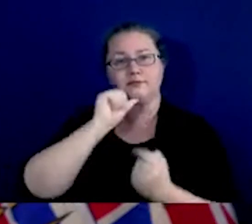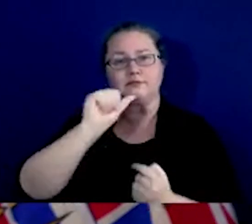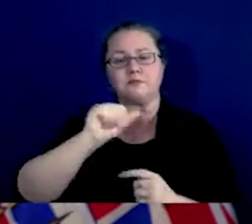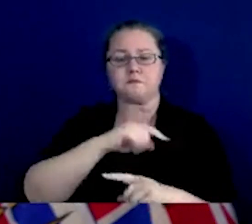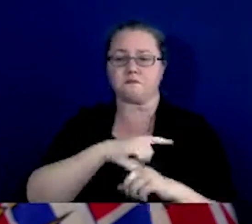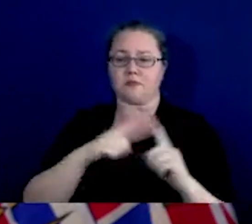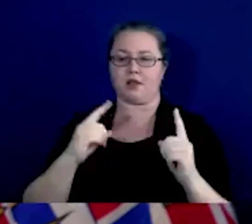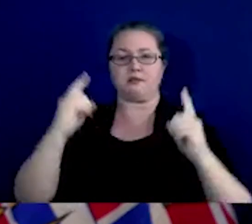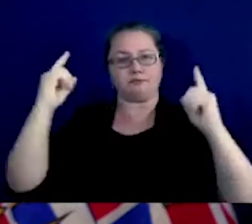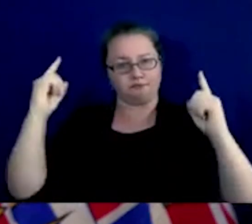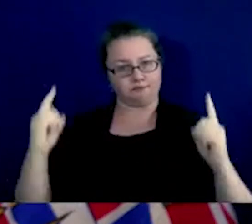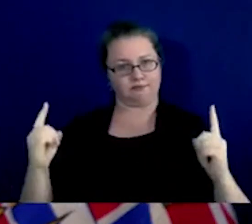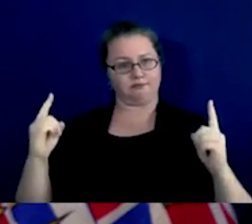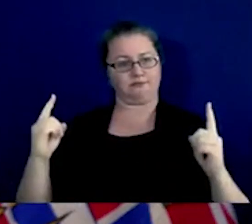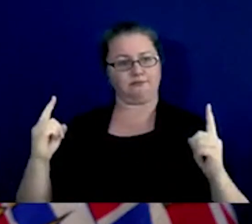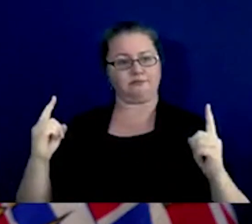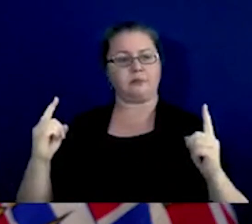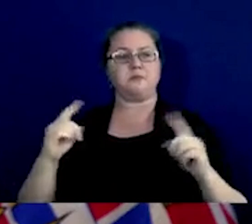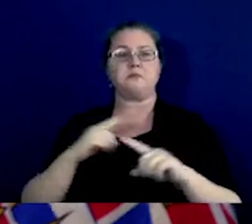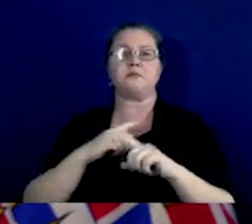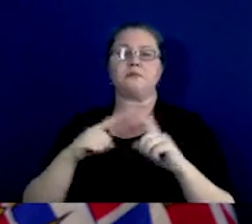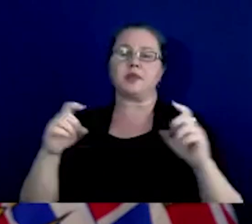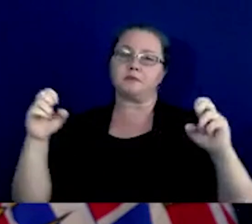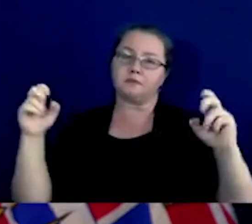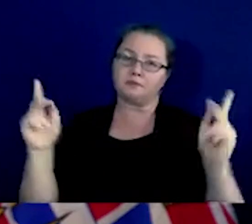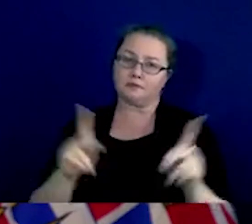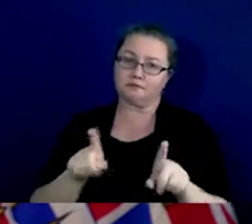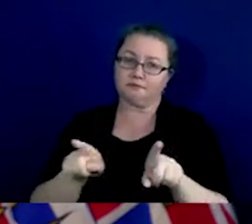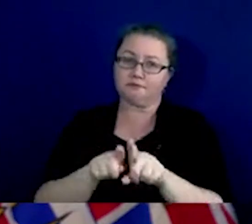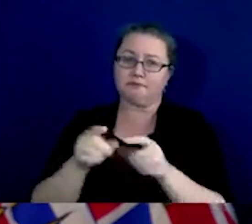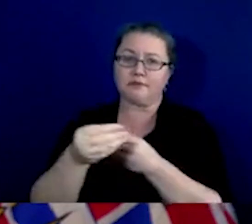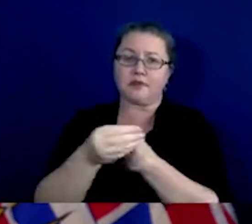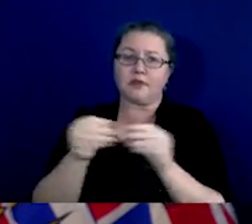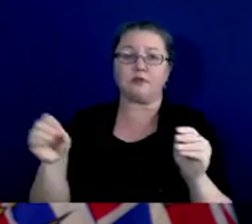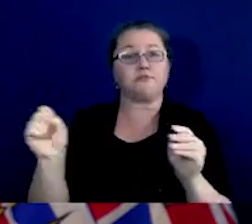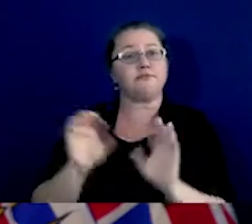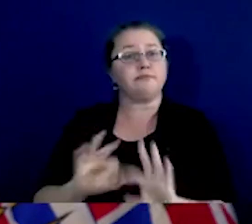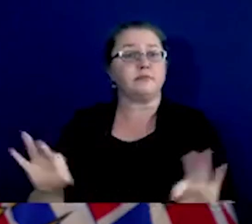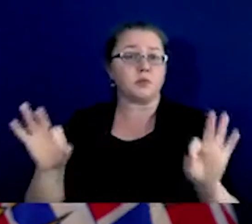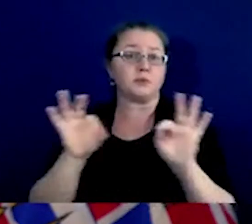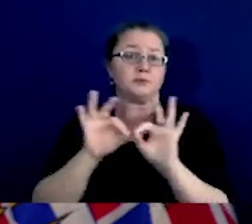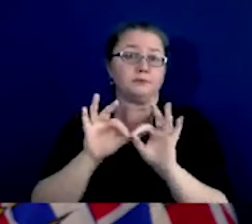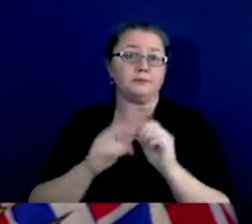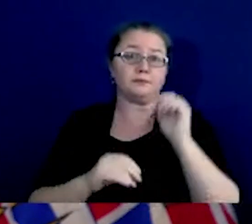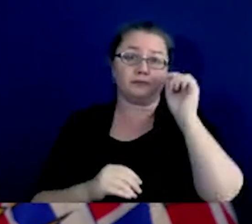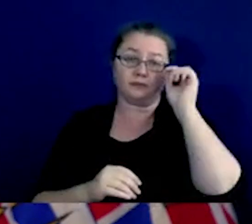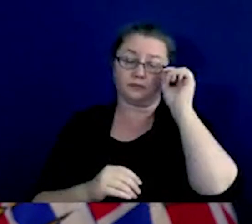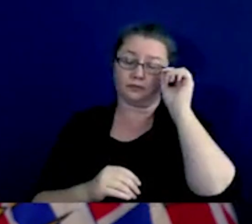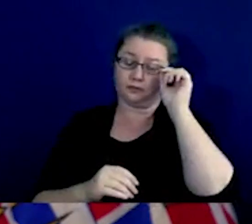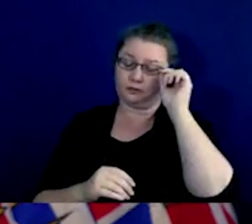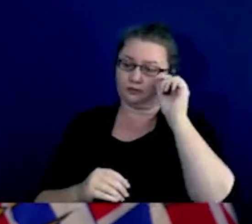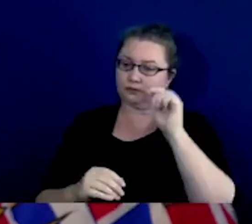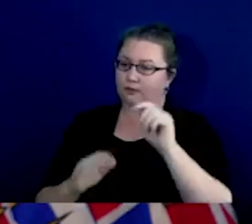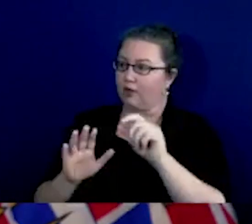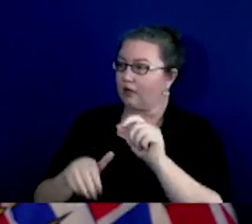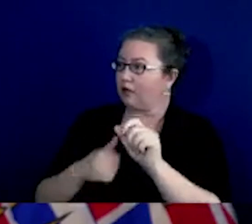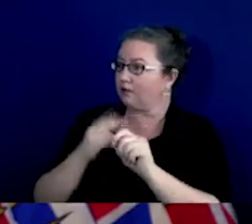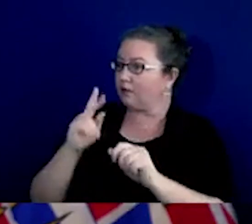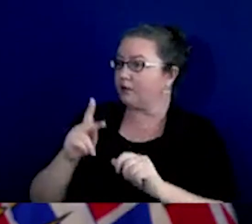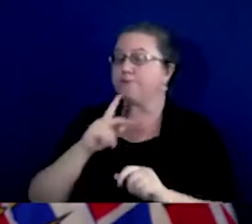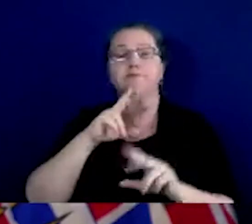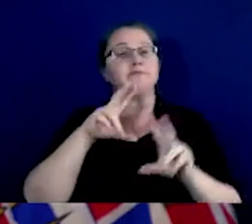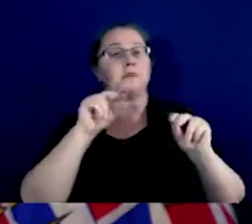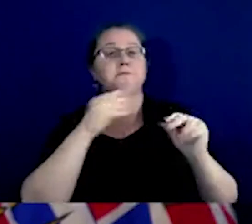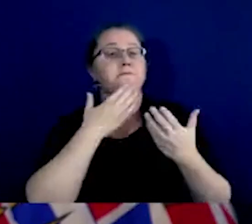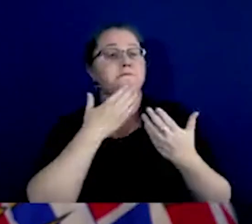care? Many families are concerned about running out of time with their loved ones. Yeah, and you know, I've said this before,